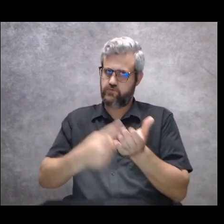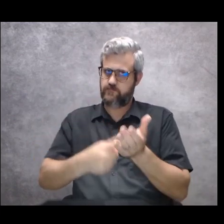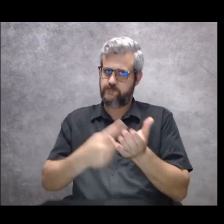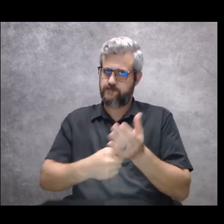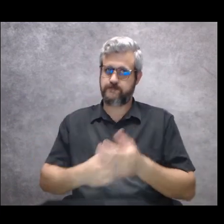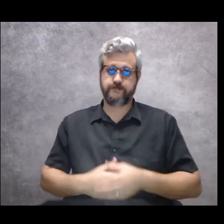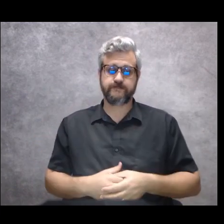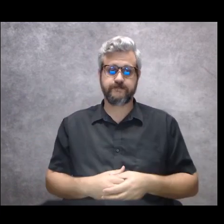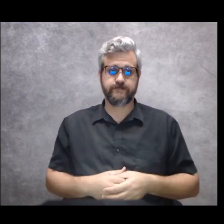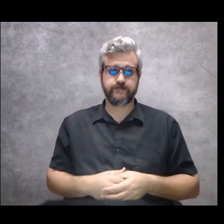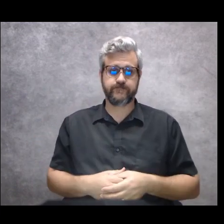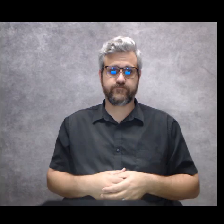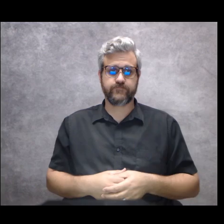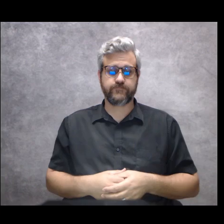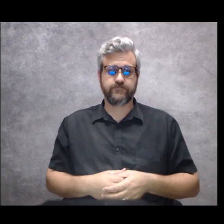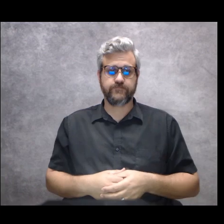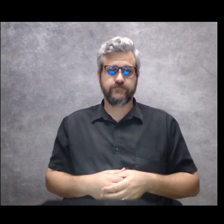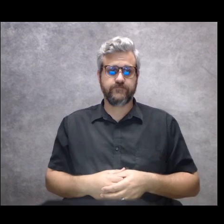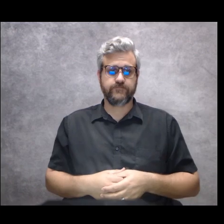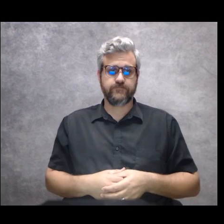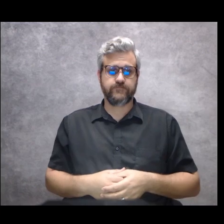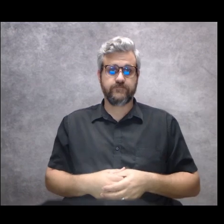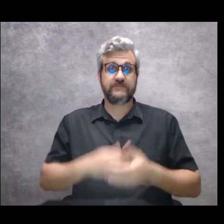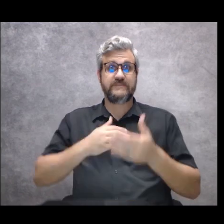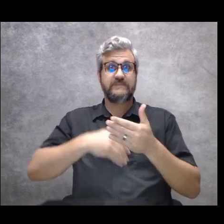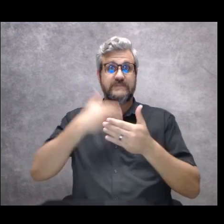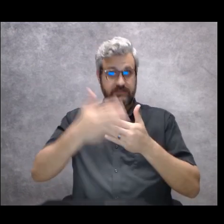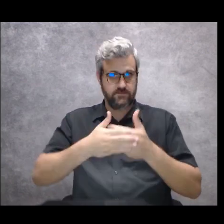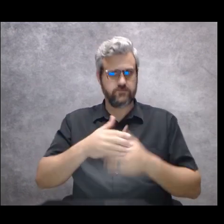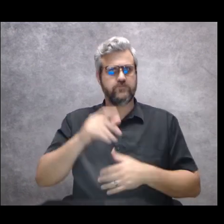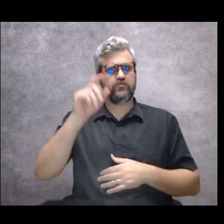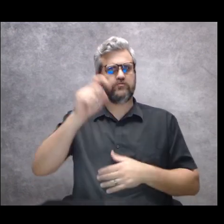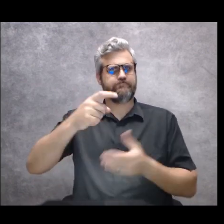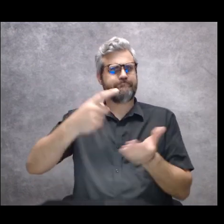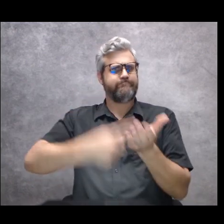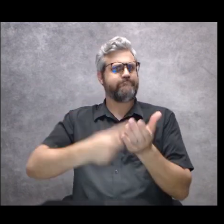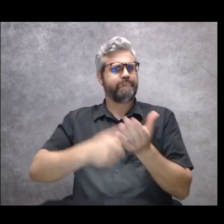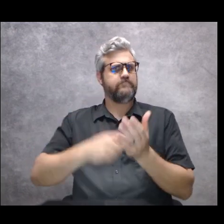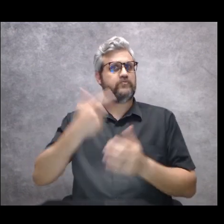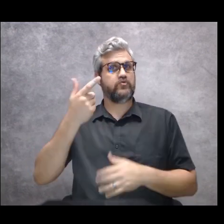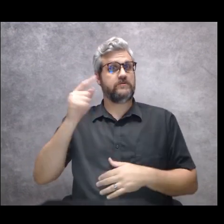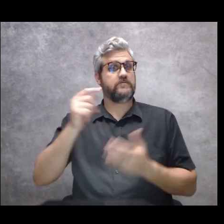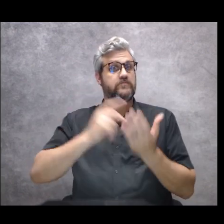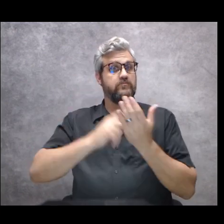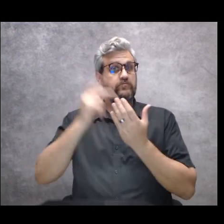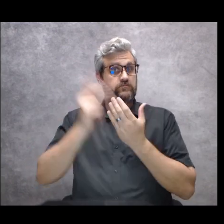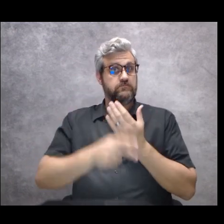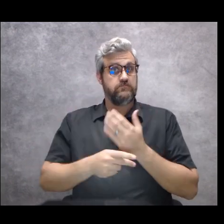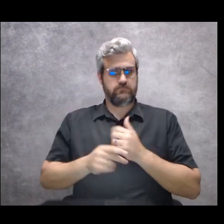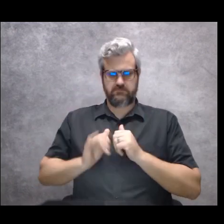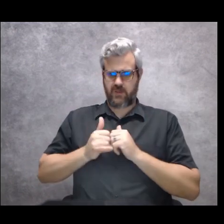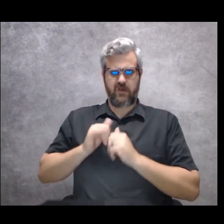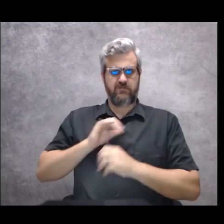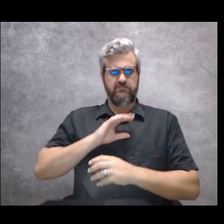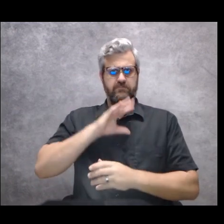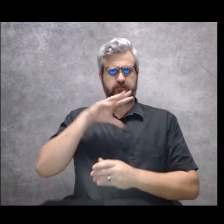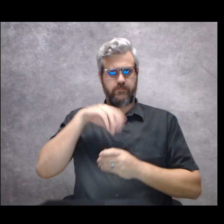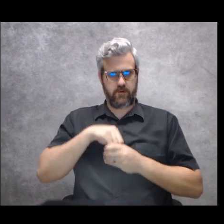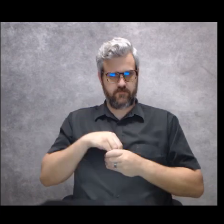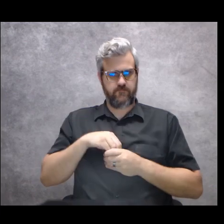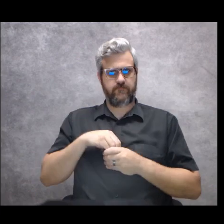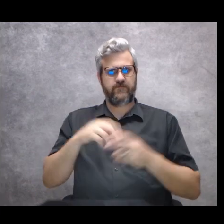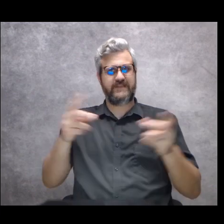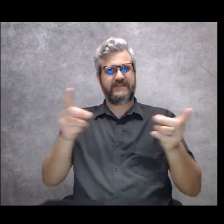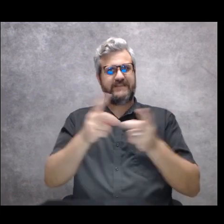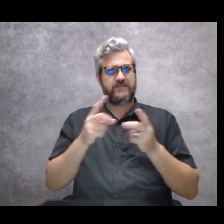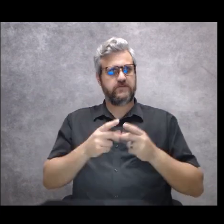Next, there should be a discussion of the GT program and how it is a part of the district's overall instructional program.